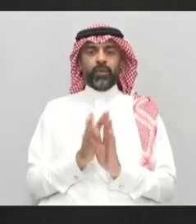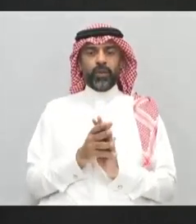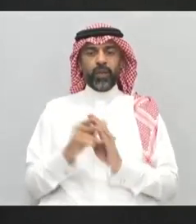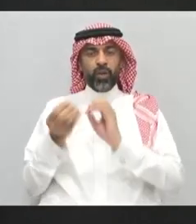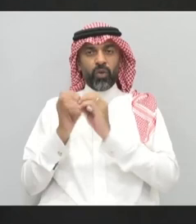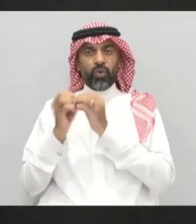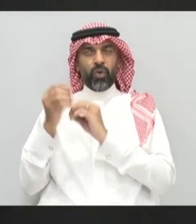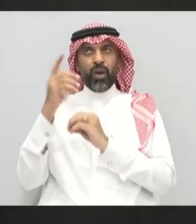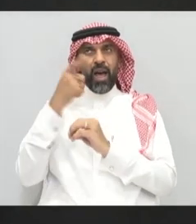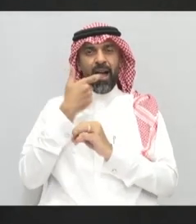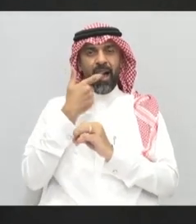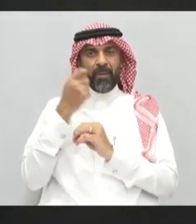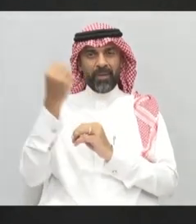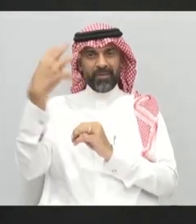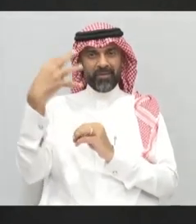is it?